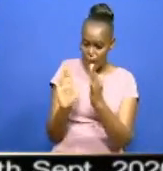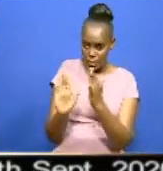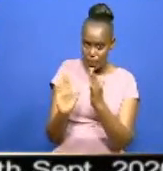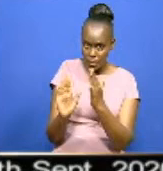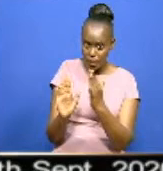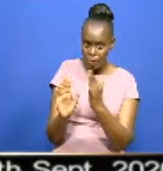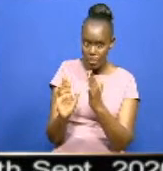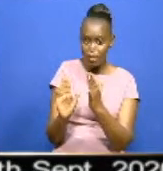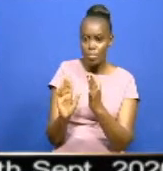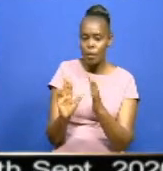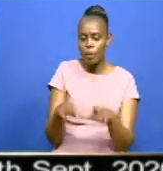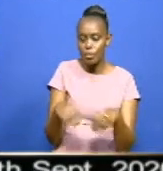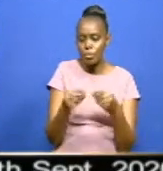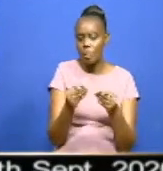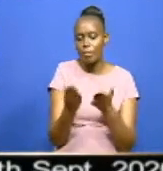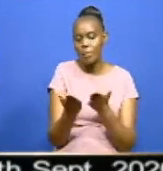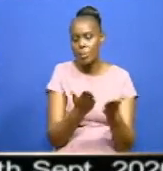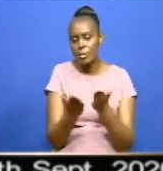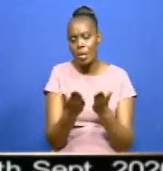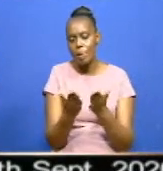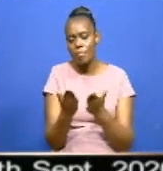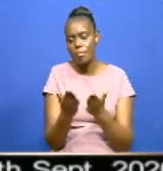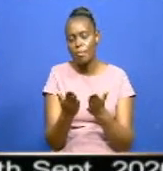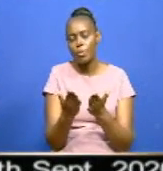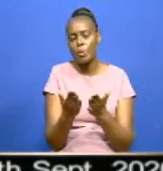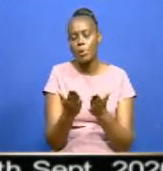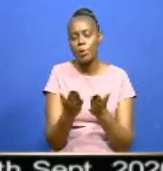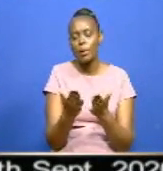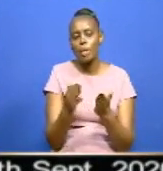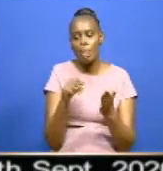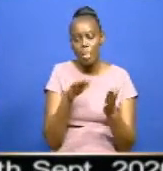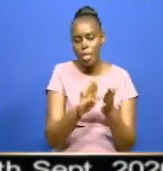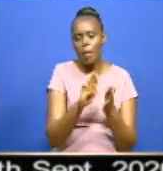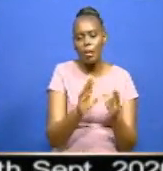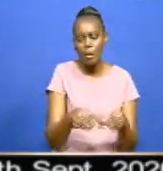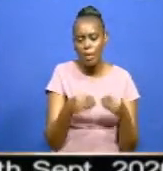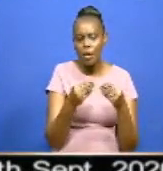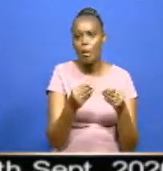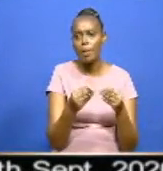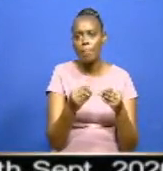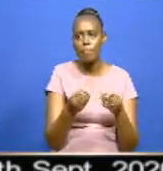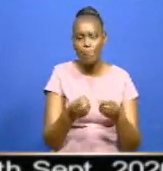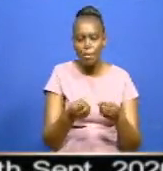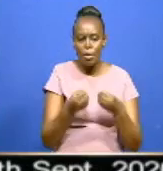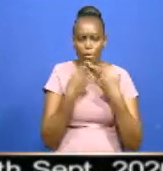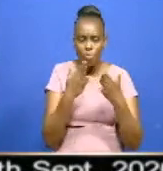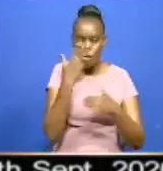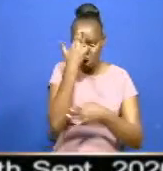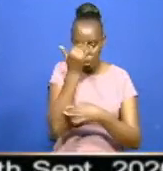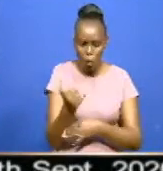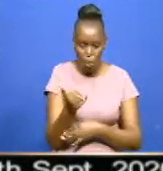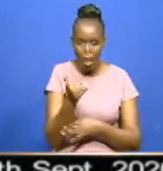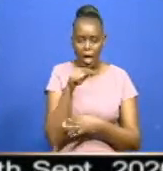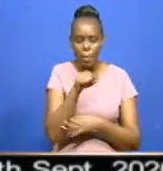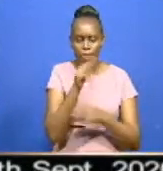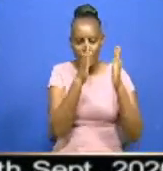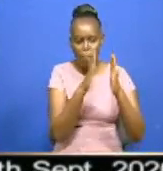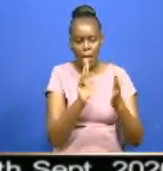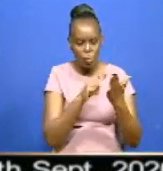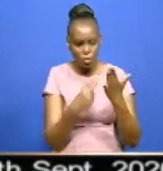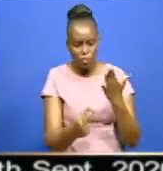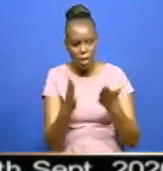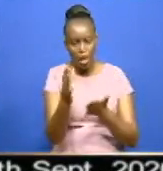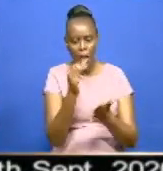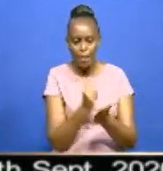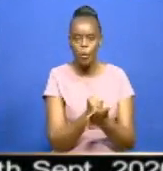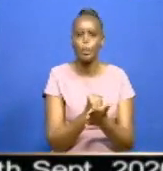an opportunity to serve, they have gone ahead to give details which are very clear. And I also